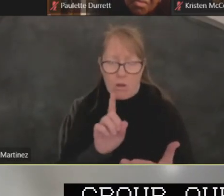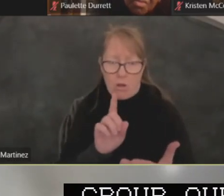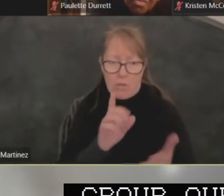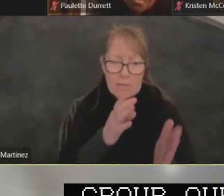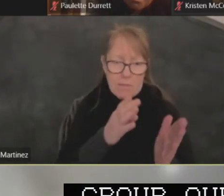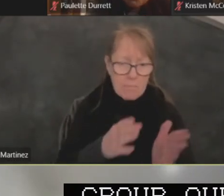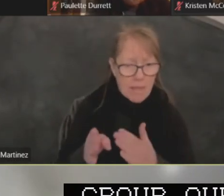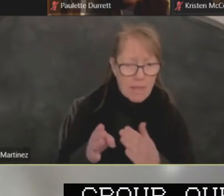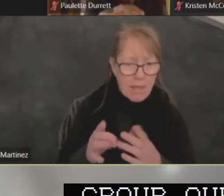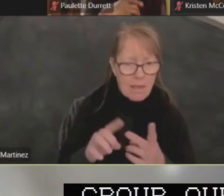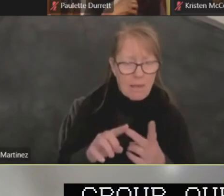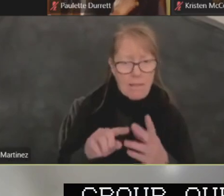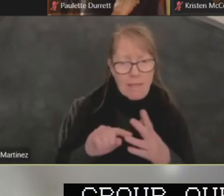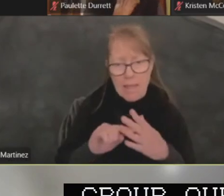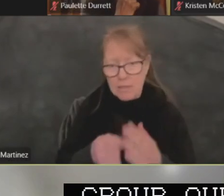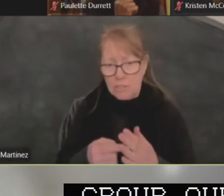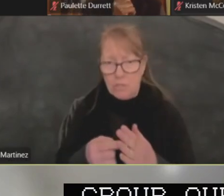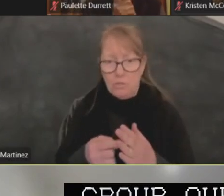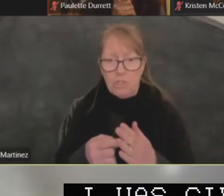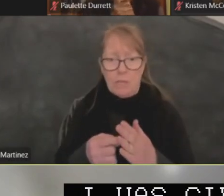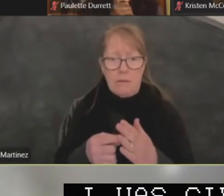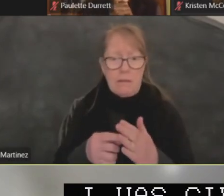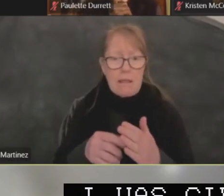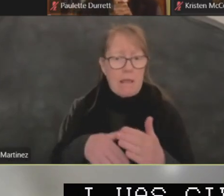of what is happening next.